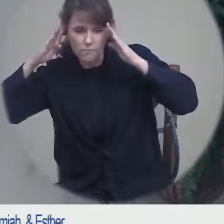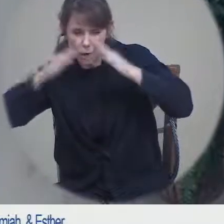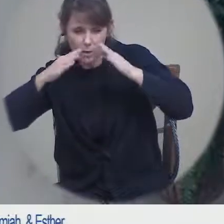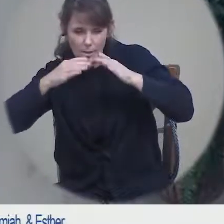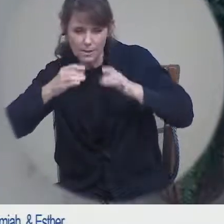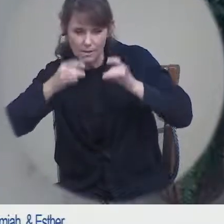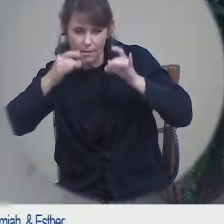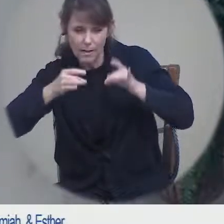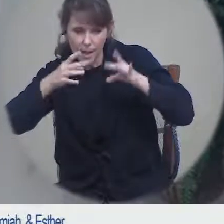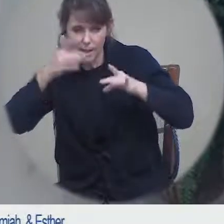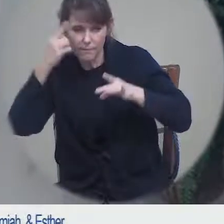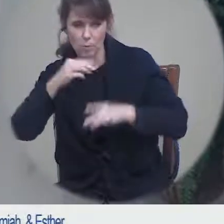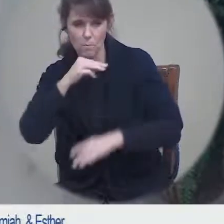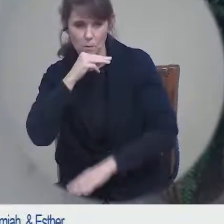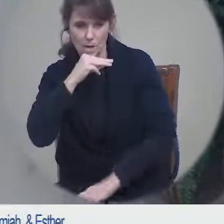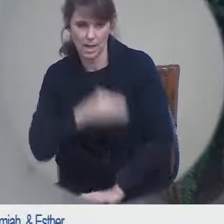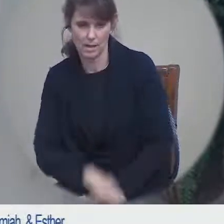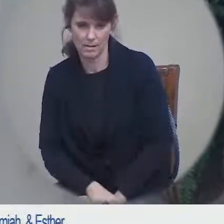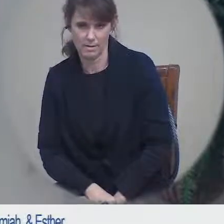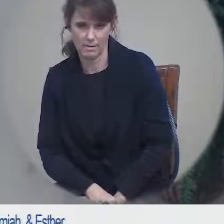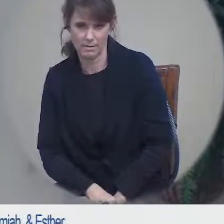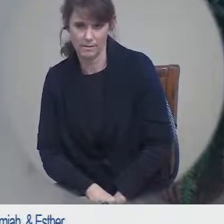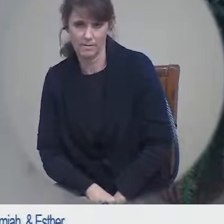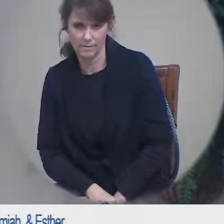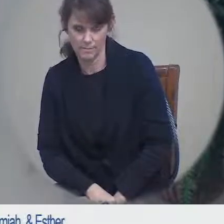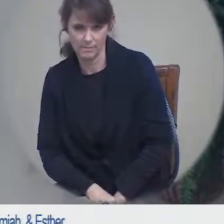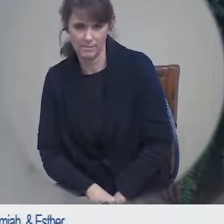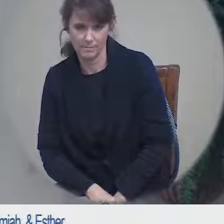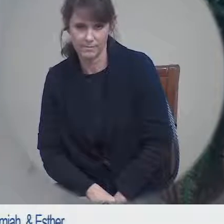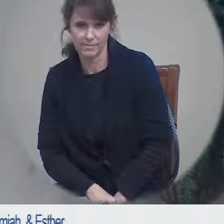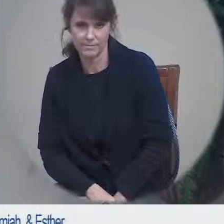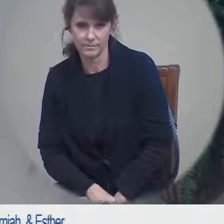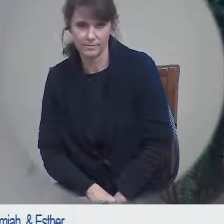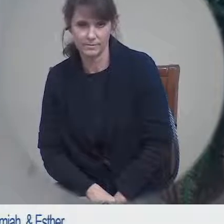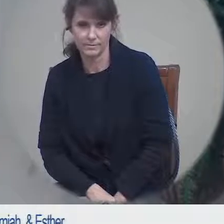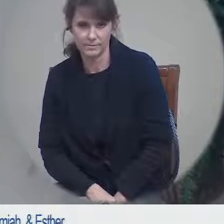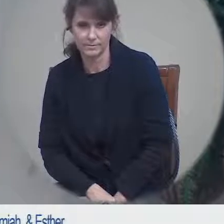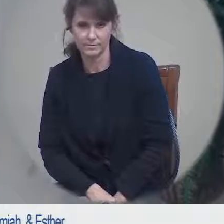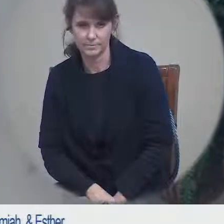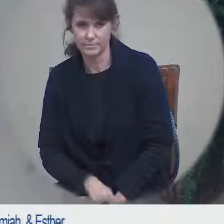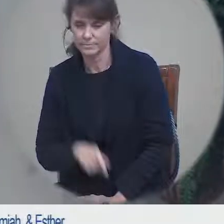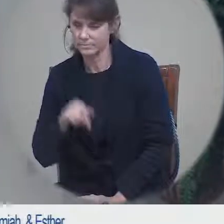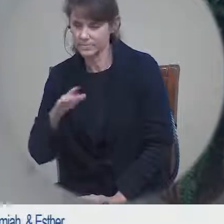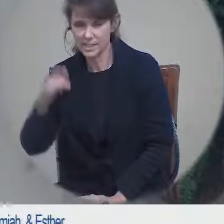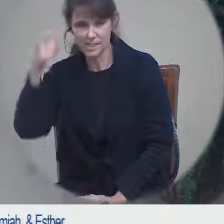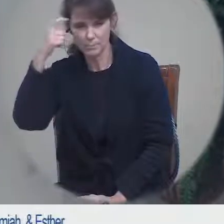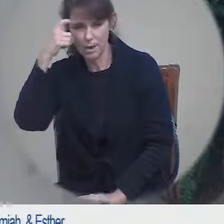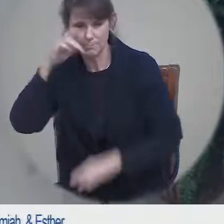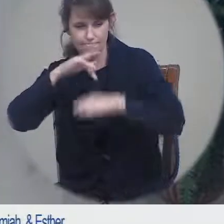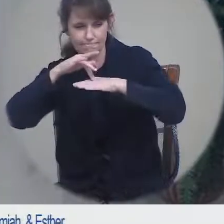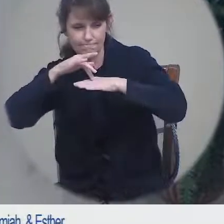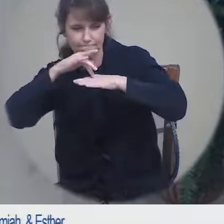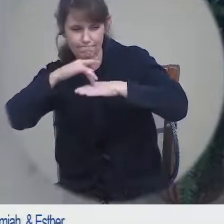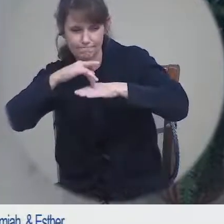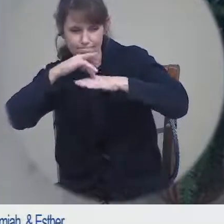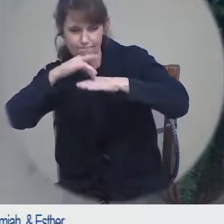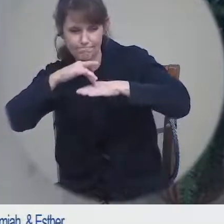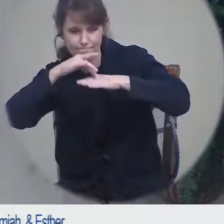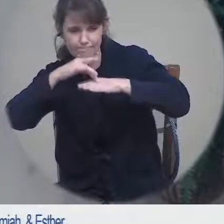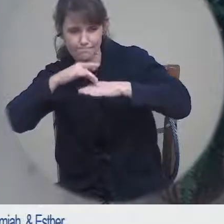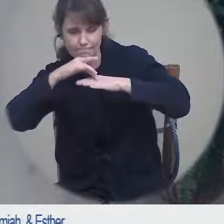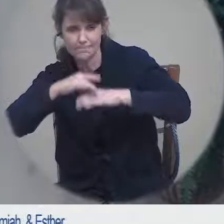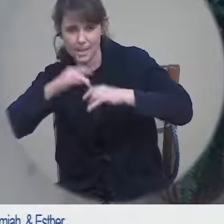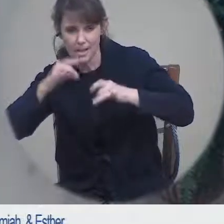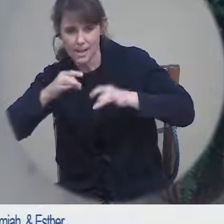for him to heed, he heard this counsel from these wise advisors and his wife that they would not be able